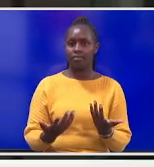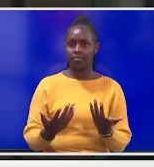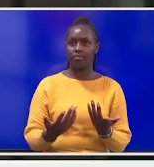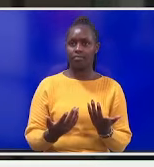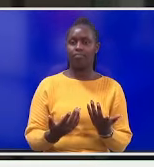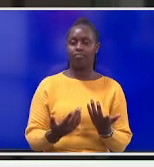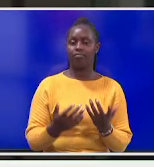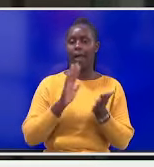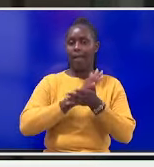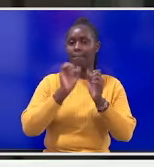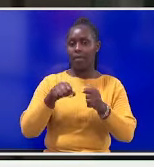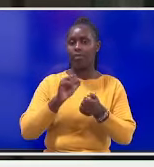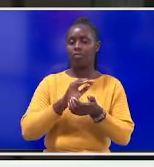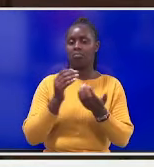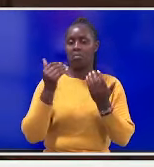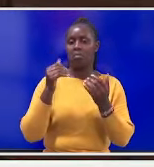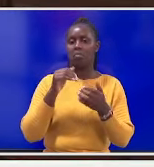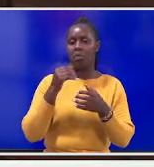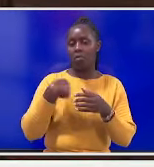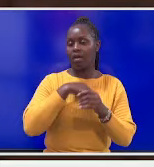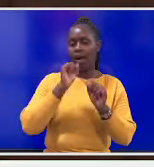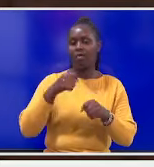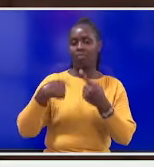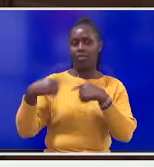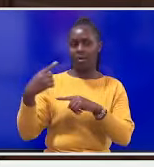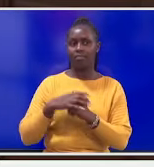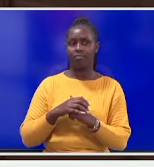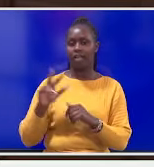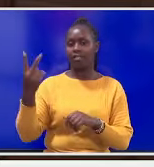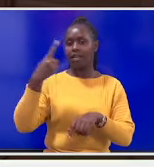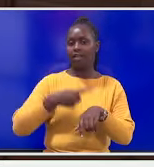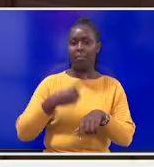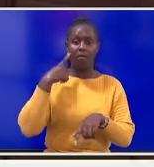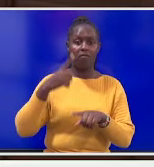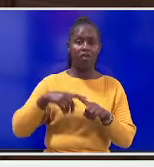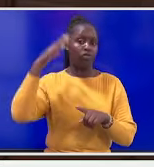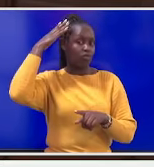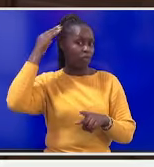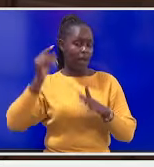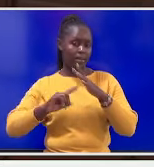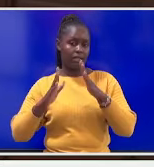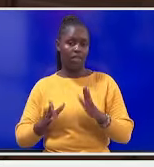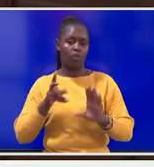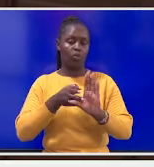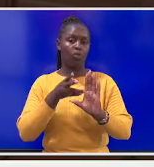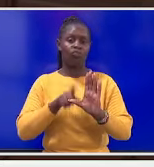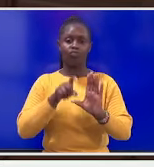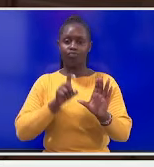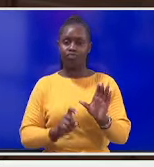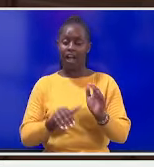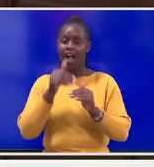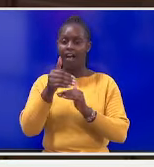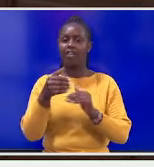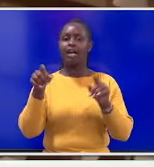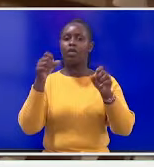seat here back home. This is the second time Fozia is withdrawing her candidacy after making a